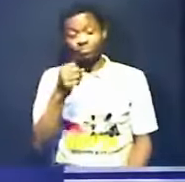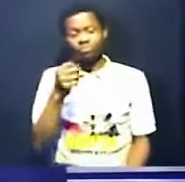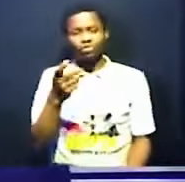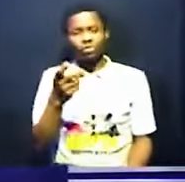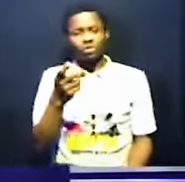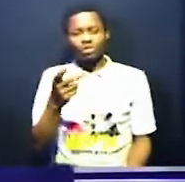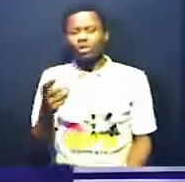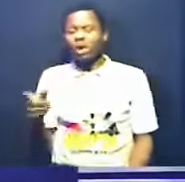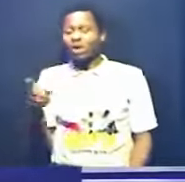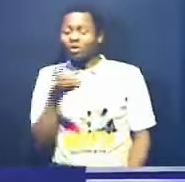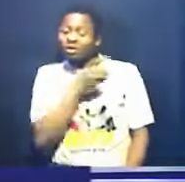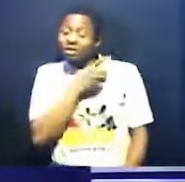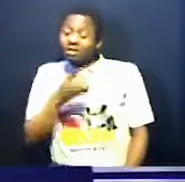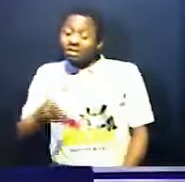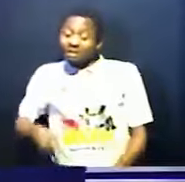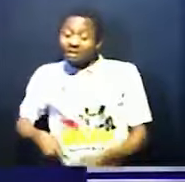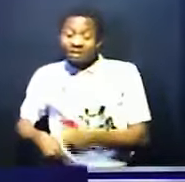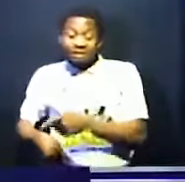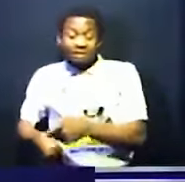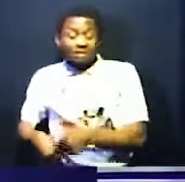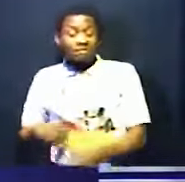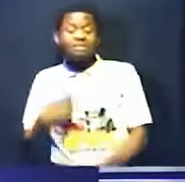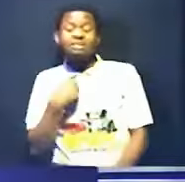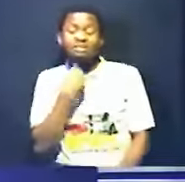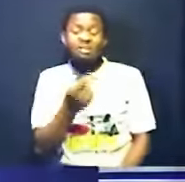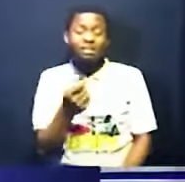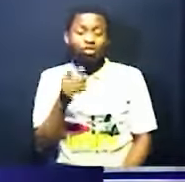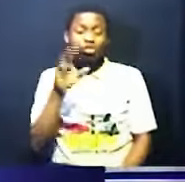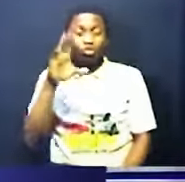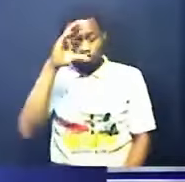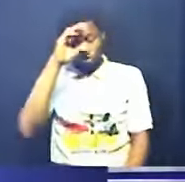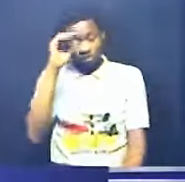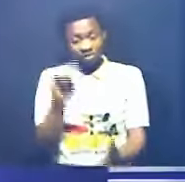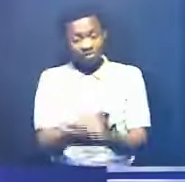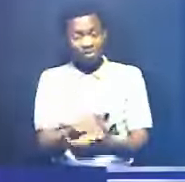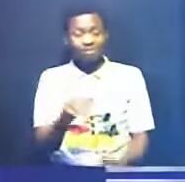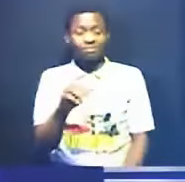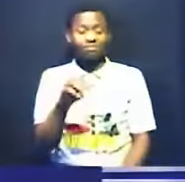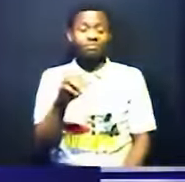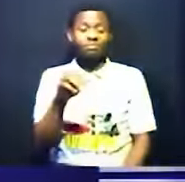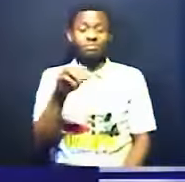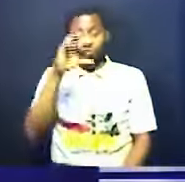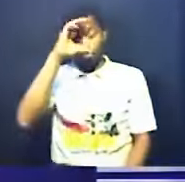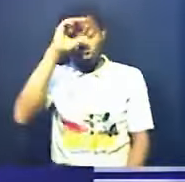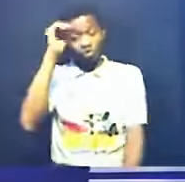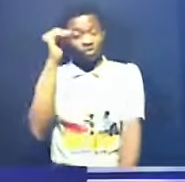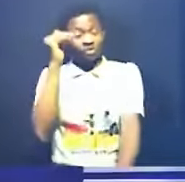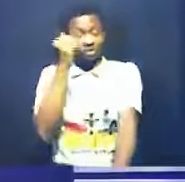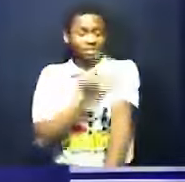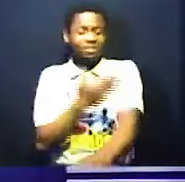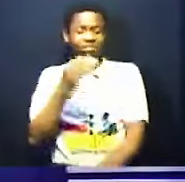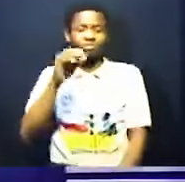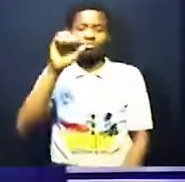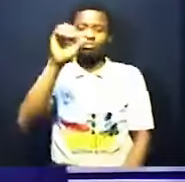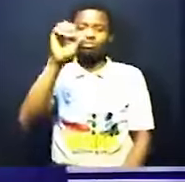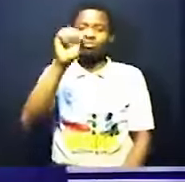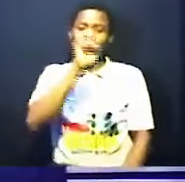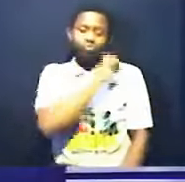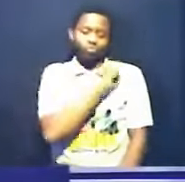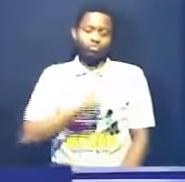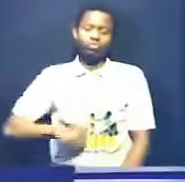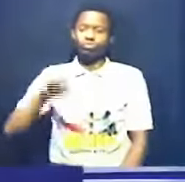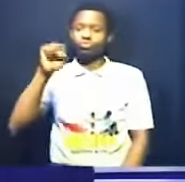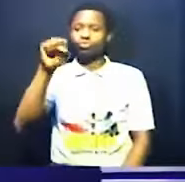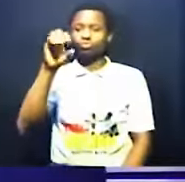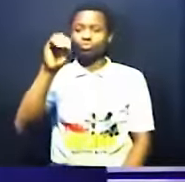brother Solomon, in the presence of all the officials, that Solomon would take after him. But